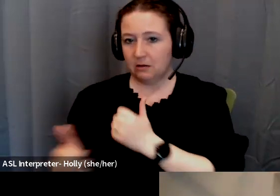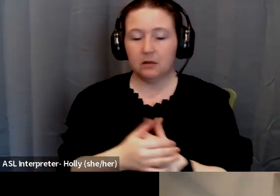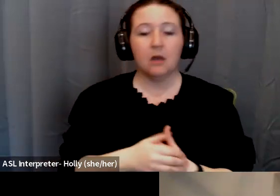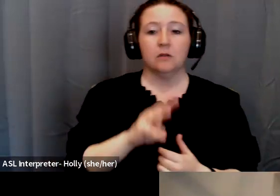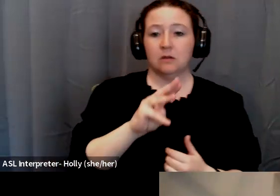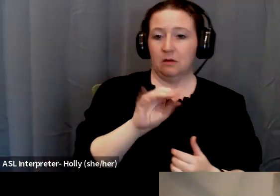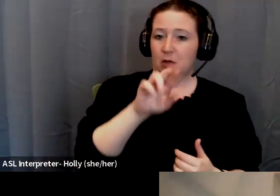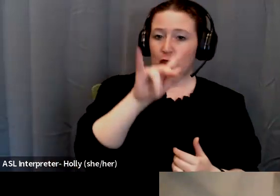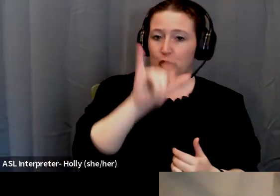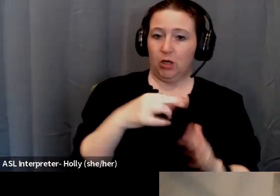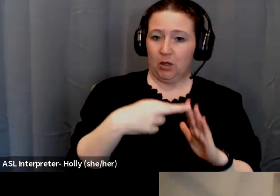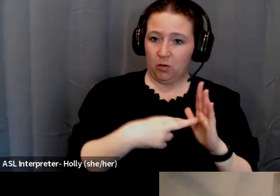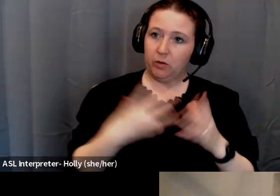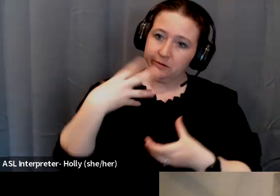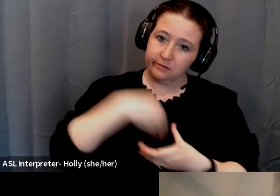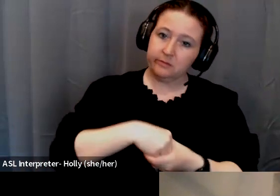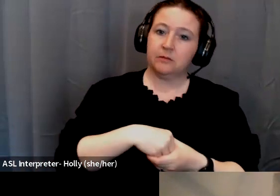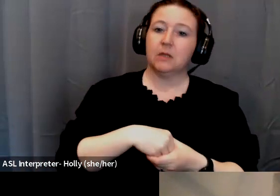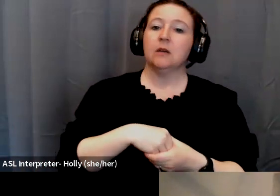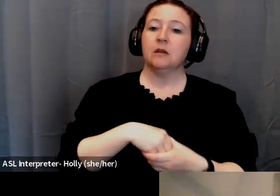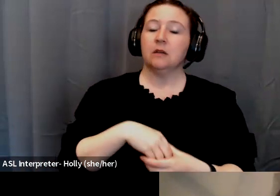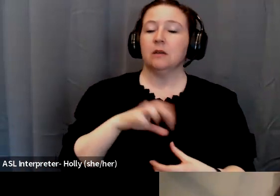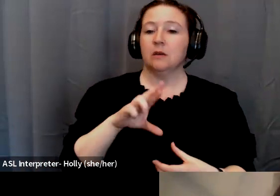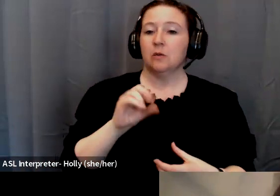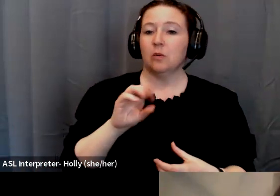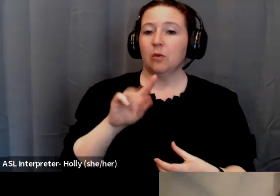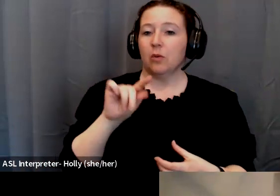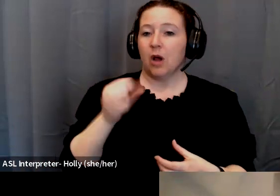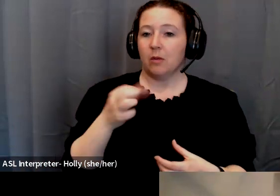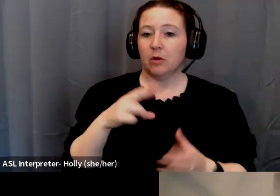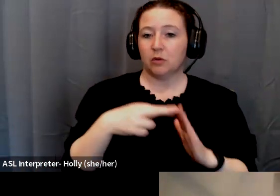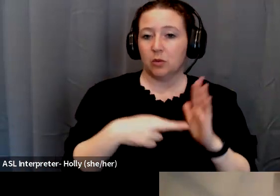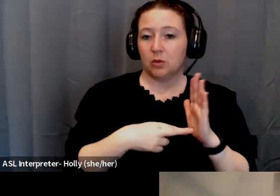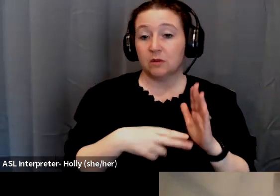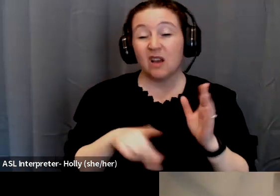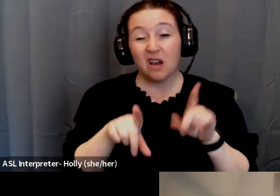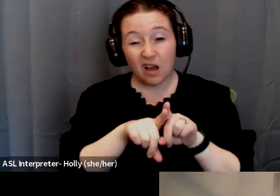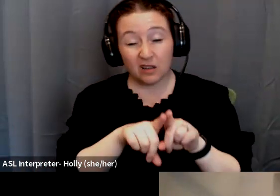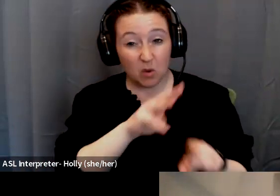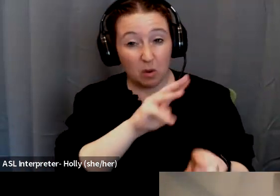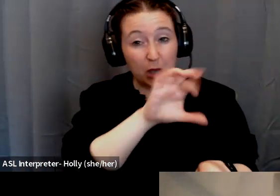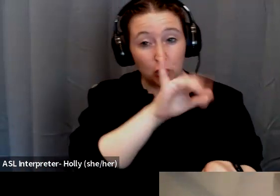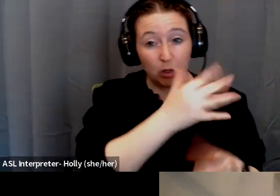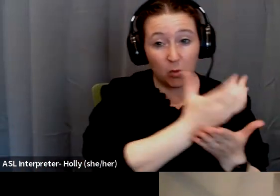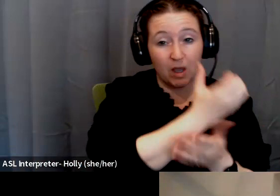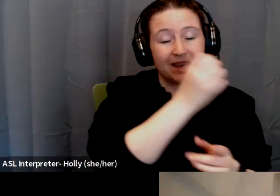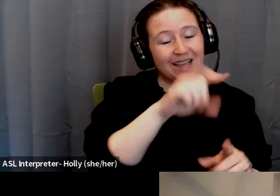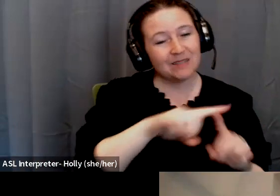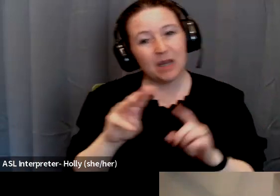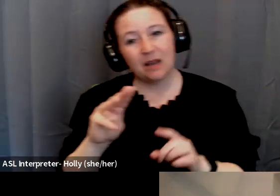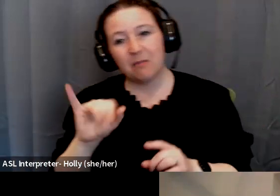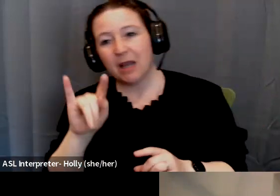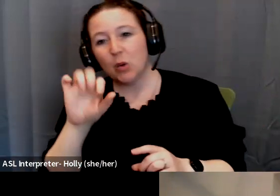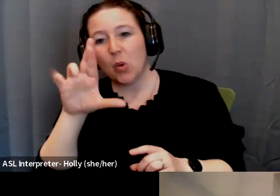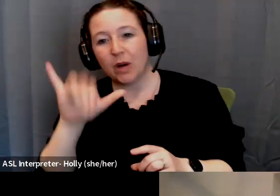built into Robert's Rules of Order. Also, minority rights are built into Robert's Rules of Order, which means